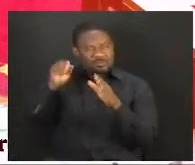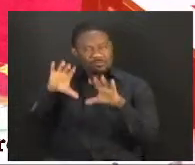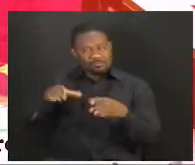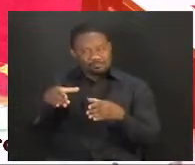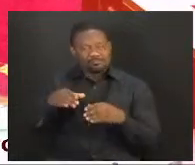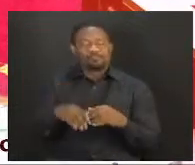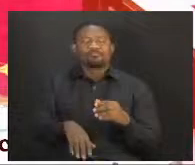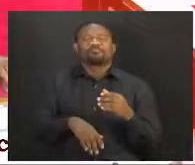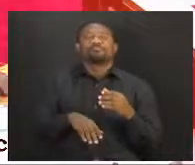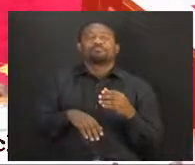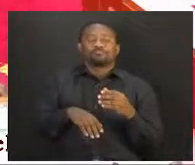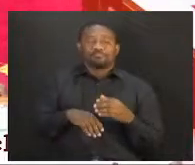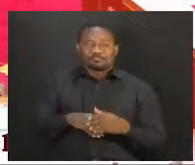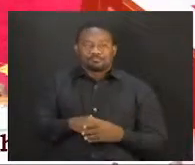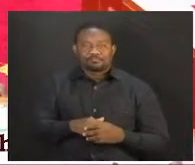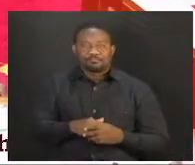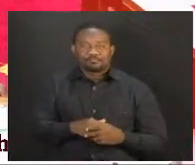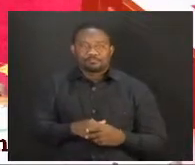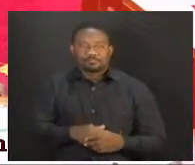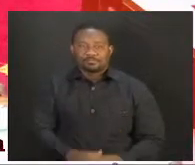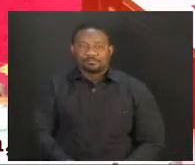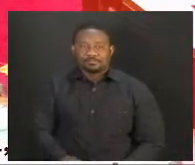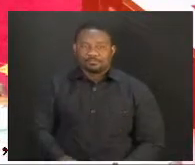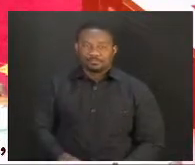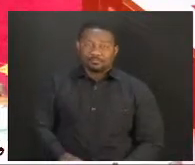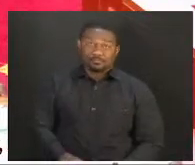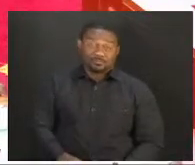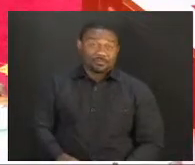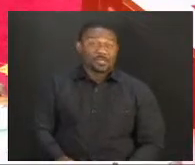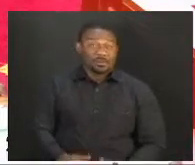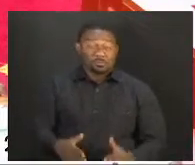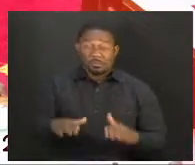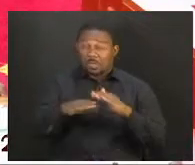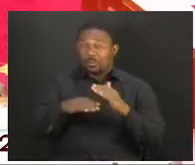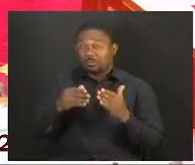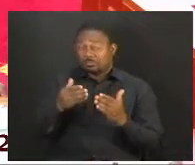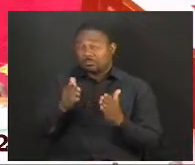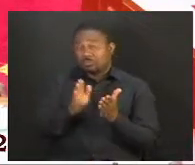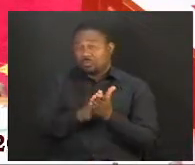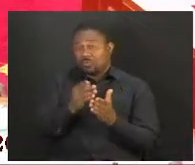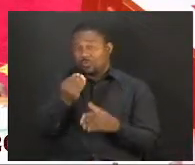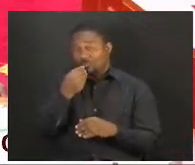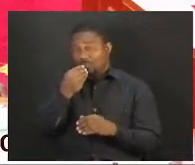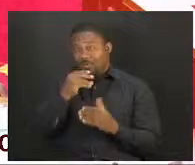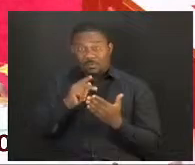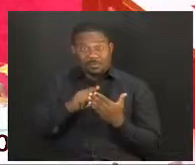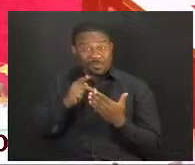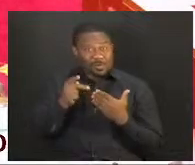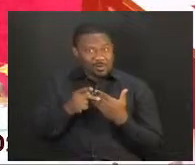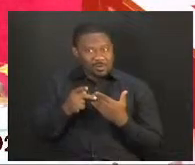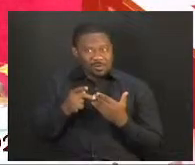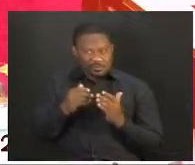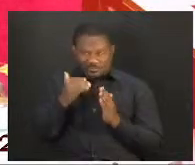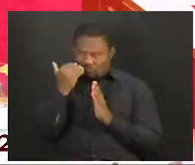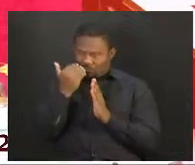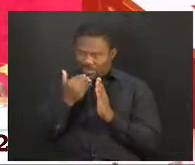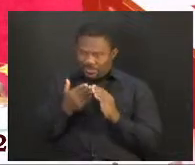Right, Honorable Speaker, under the school feeding program, budgetary provision has been